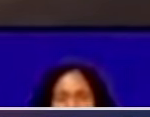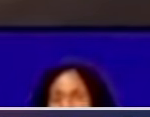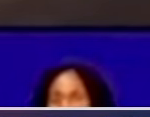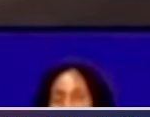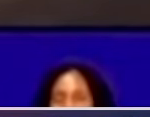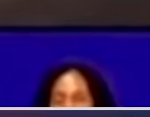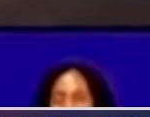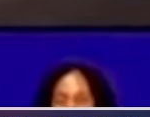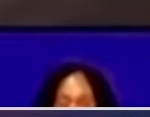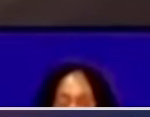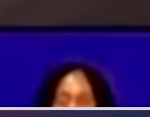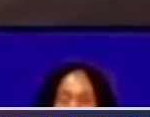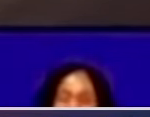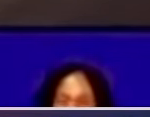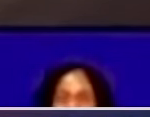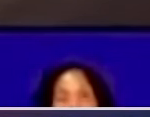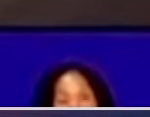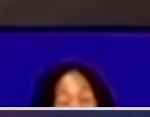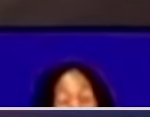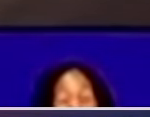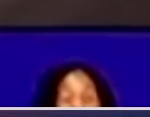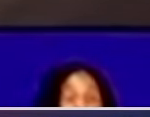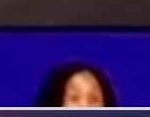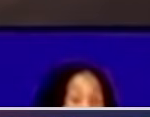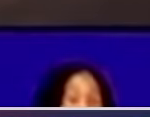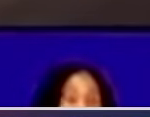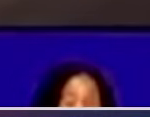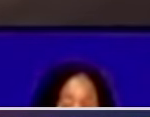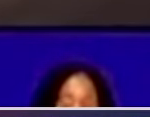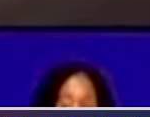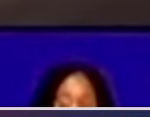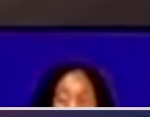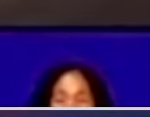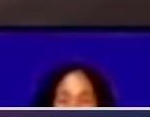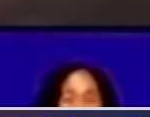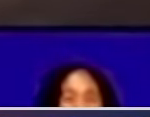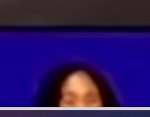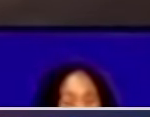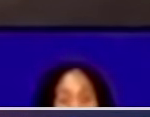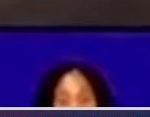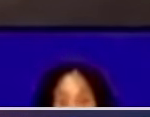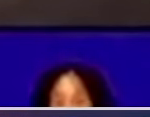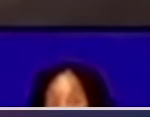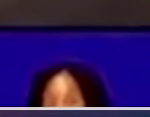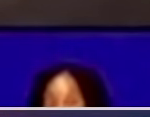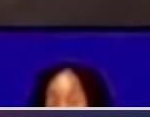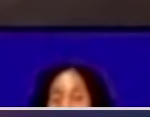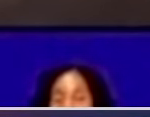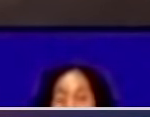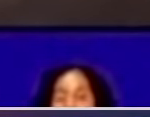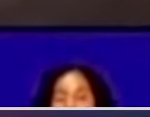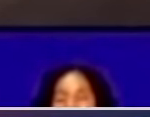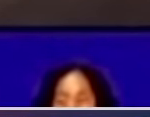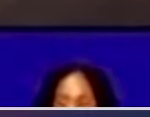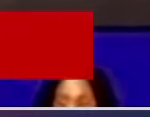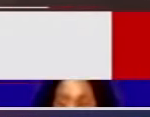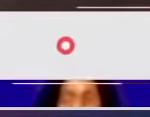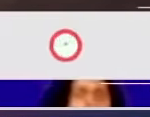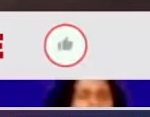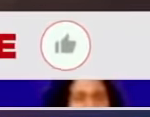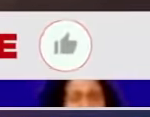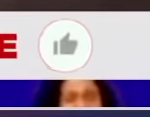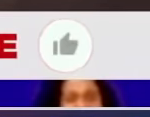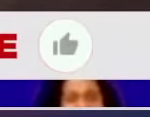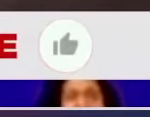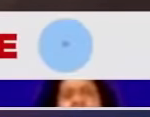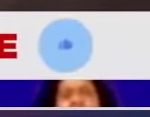as important as you try to make it sound, that is where you should start looking. Why does Minister Stella